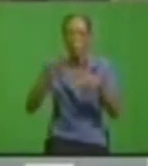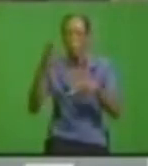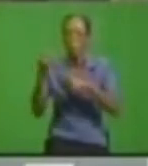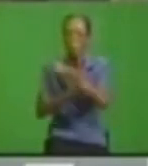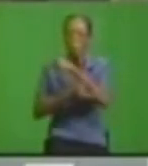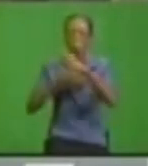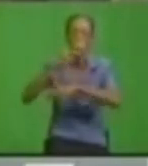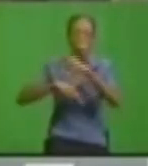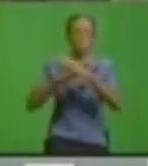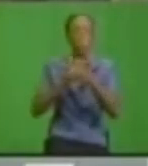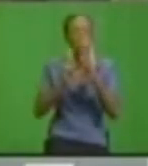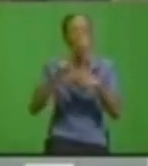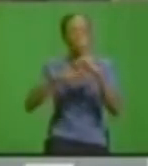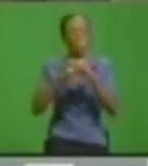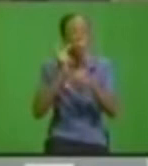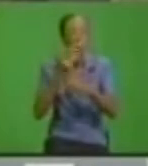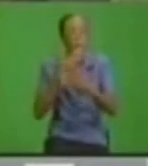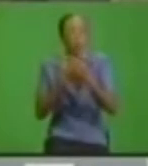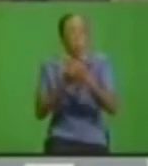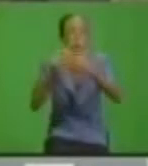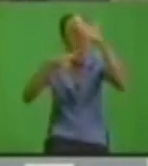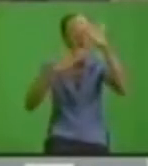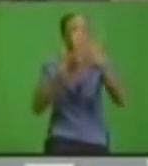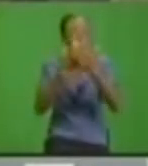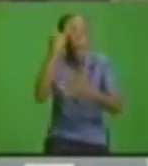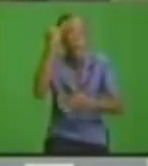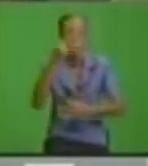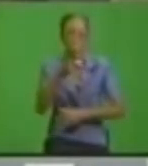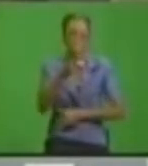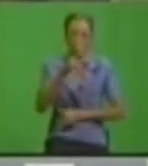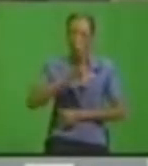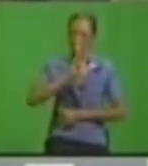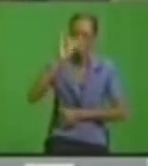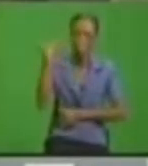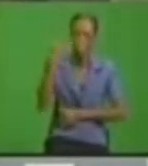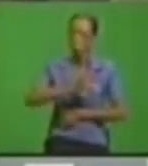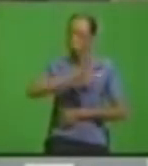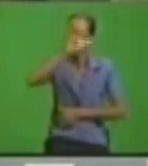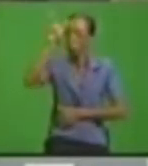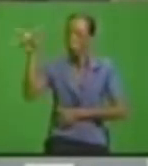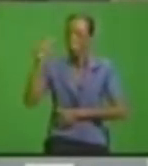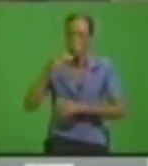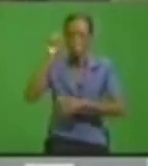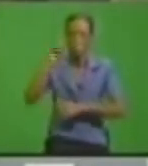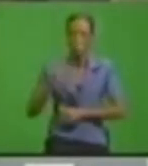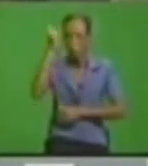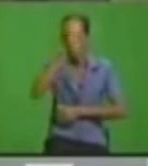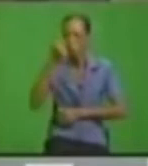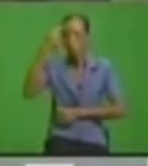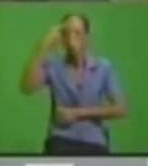his vision. I do recall when I visited South Africa to address an African Union